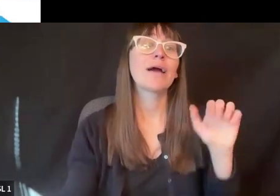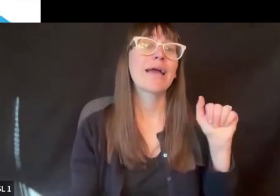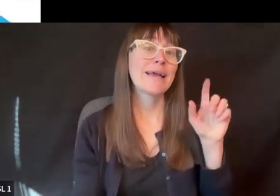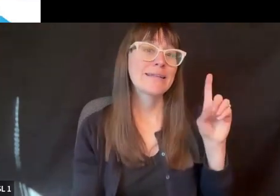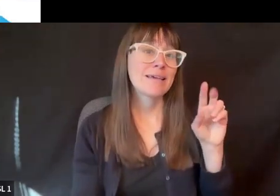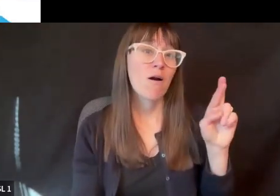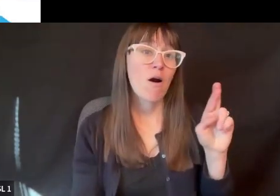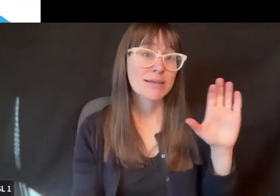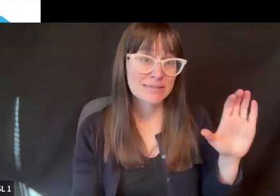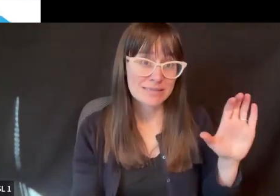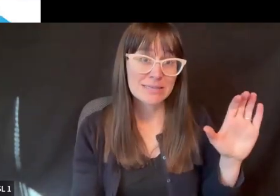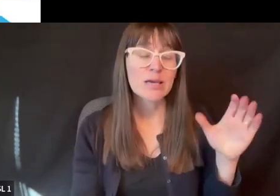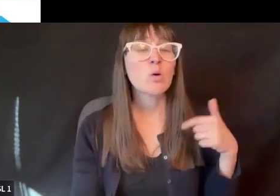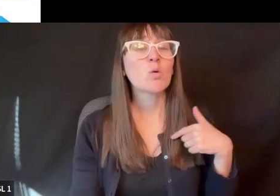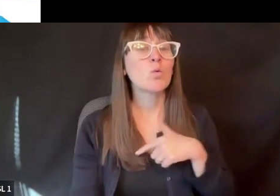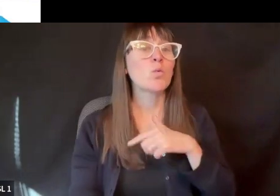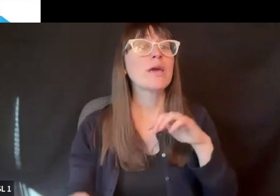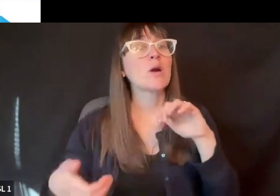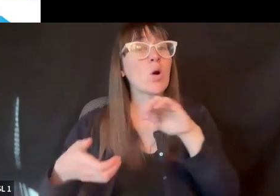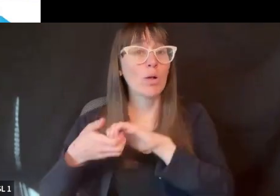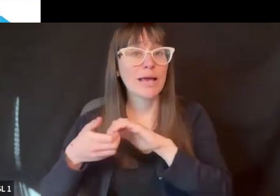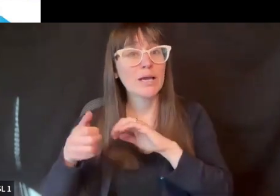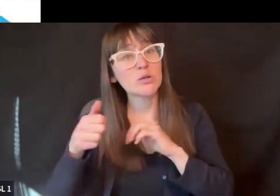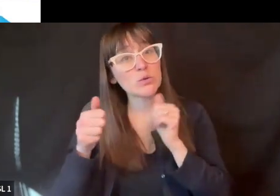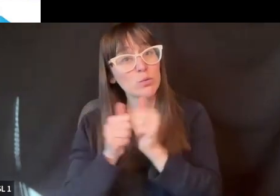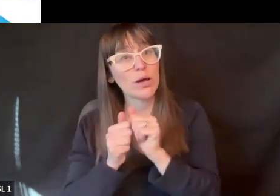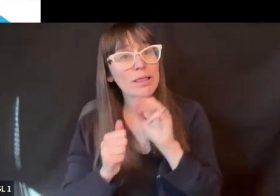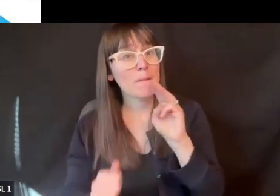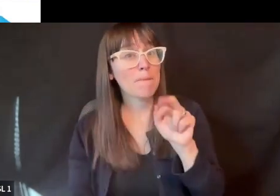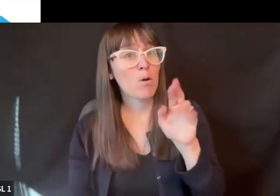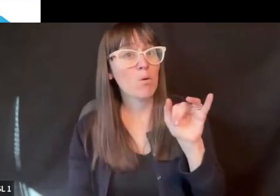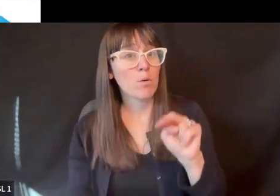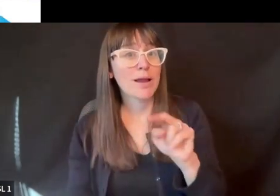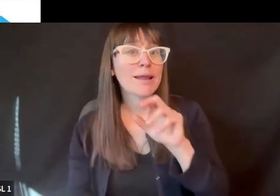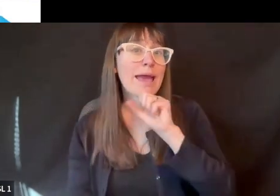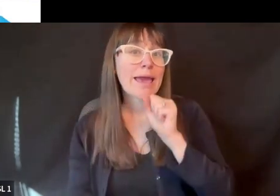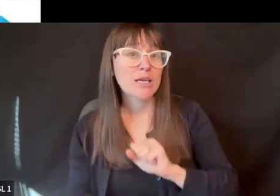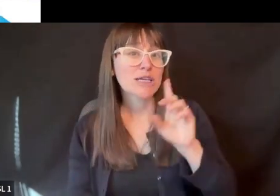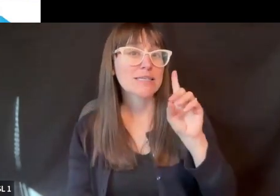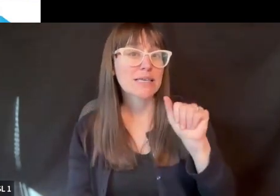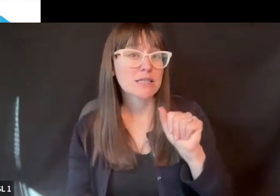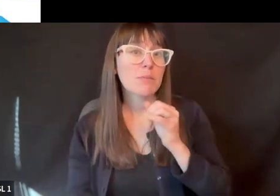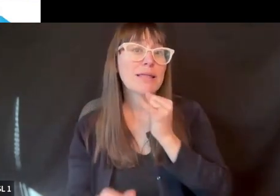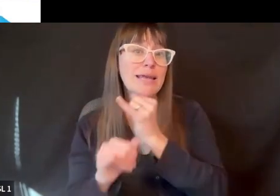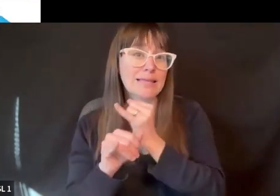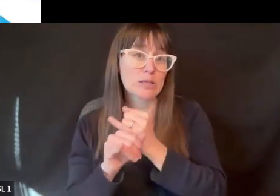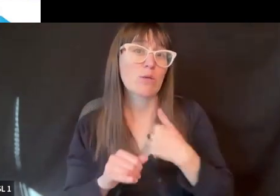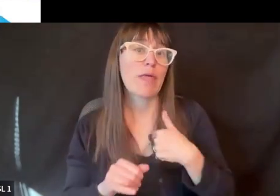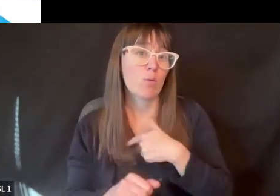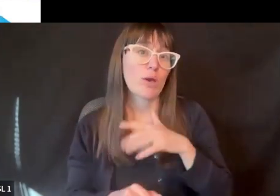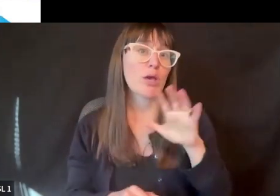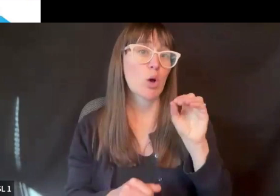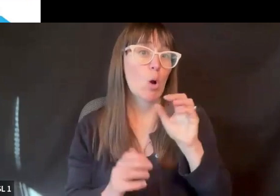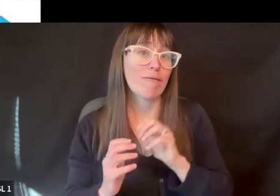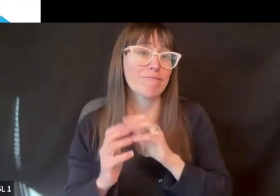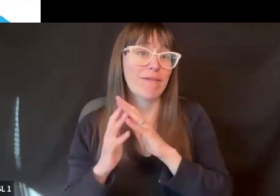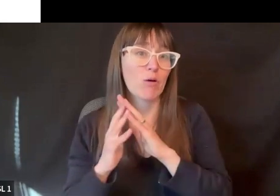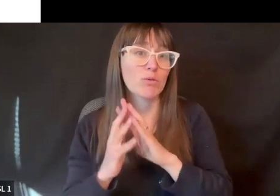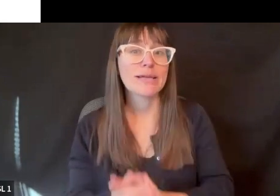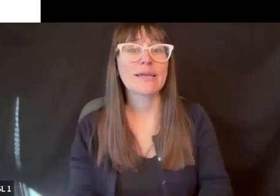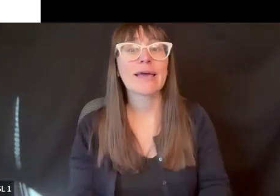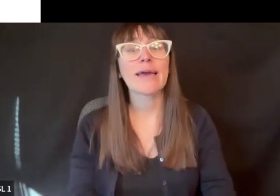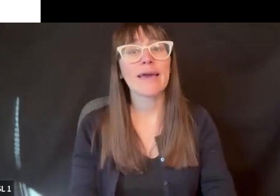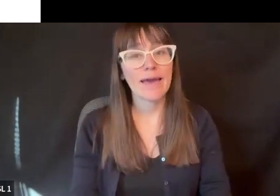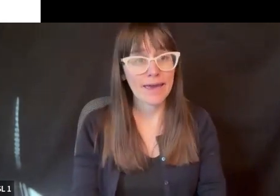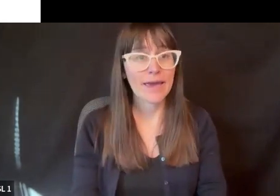our ADRC, we work in coalition with Marin Aging and Disability Institute, an entity which we co-founded. Next